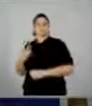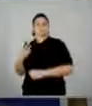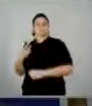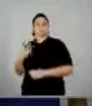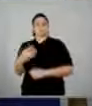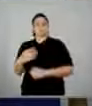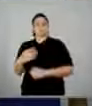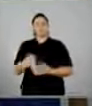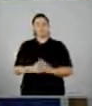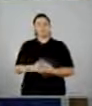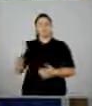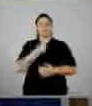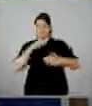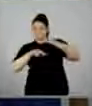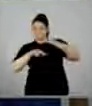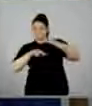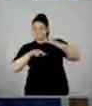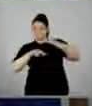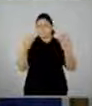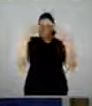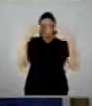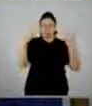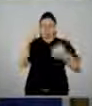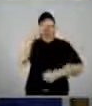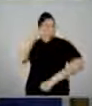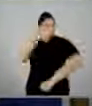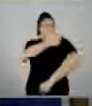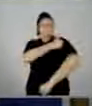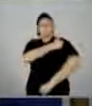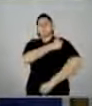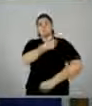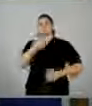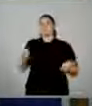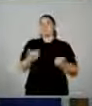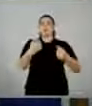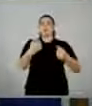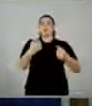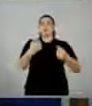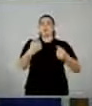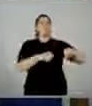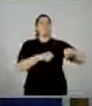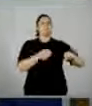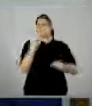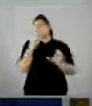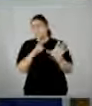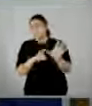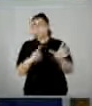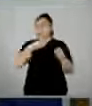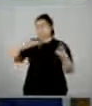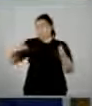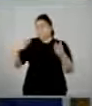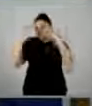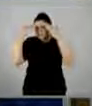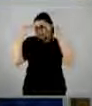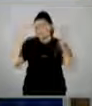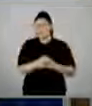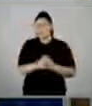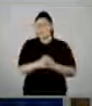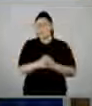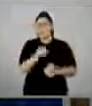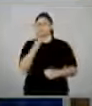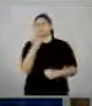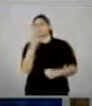maybe these vaccines provide 2 years protection but not life, whether in 2022, 2023, people will have to have a booster. No one knows